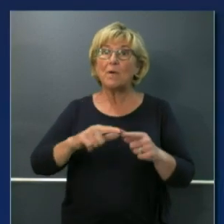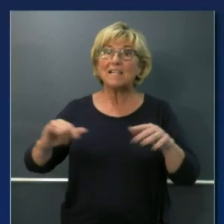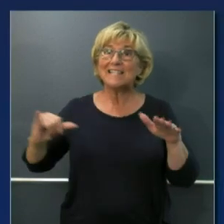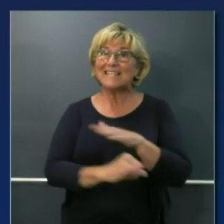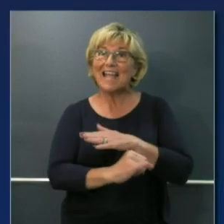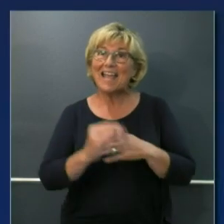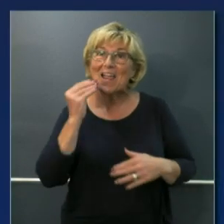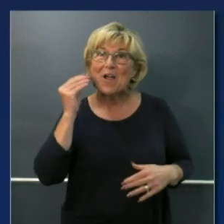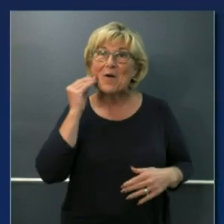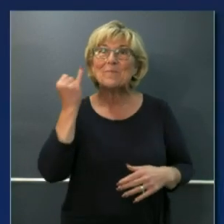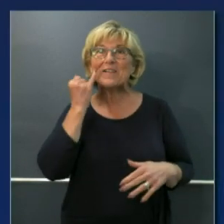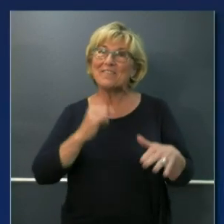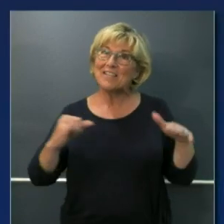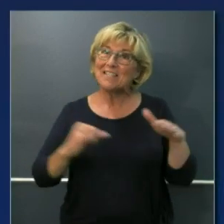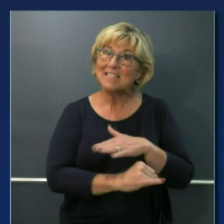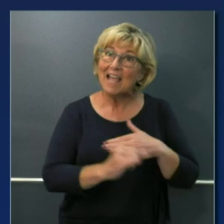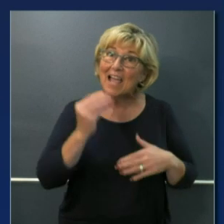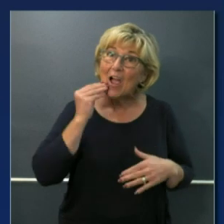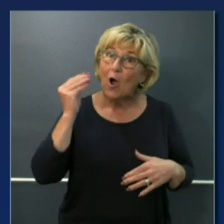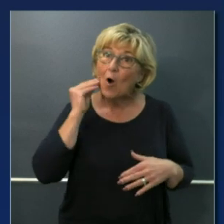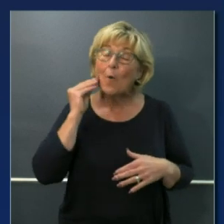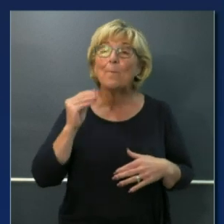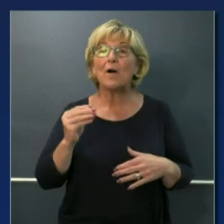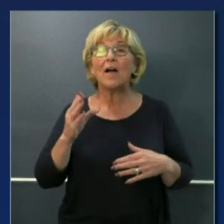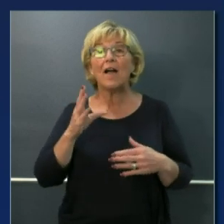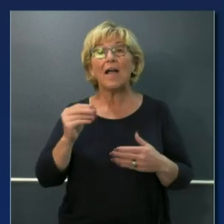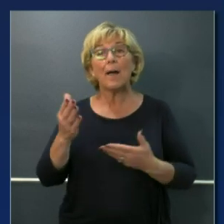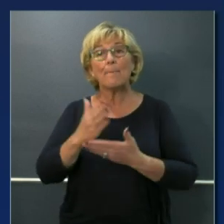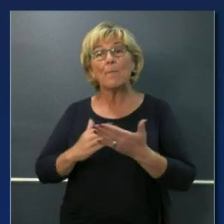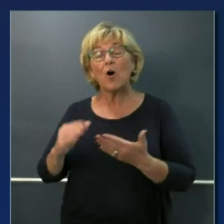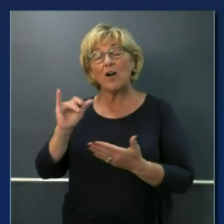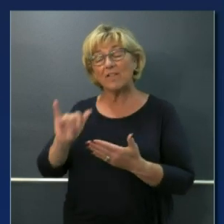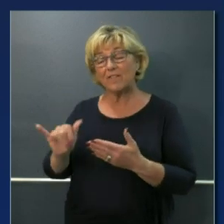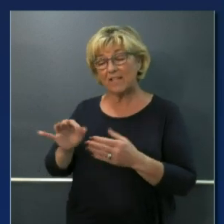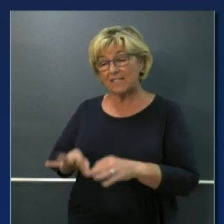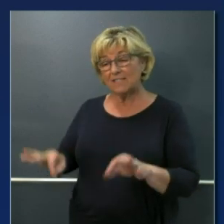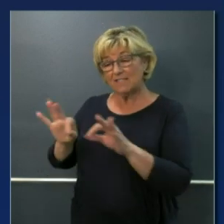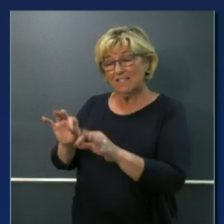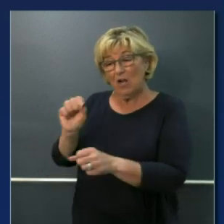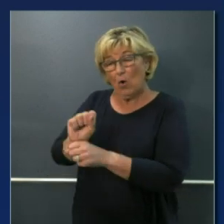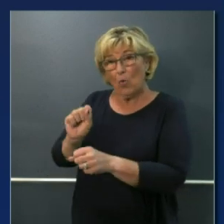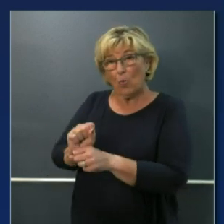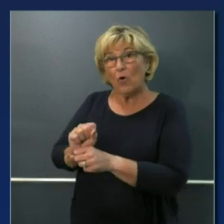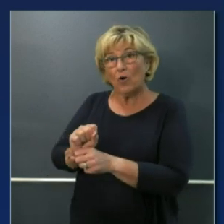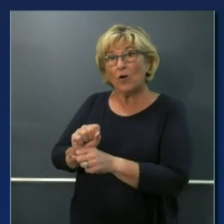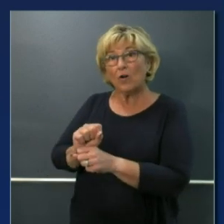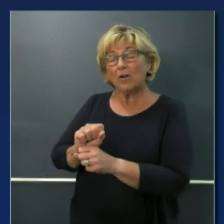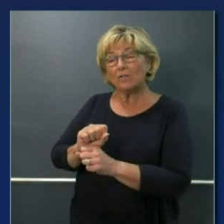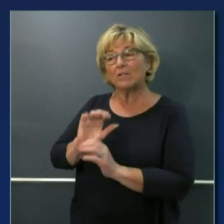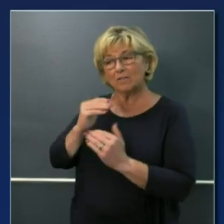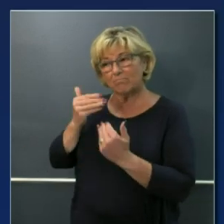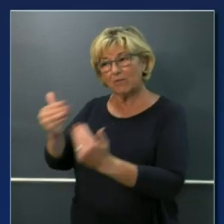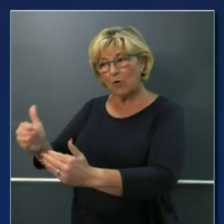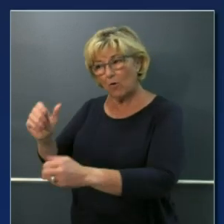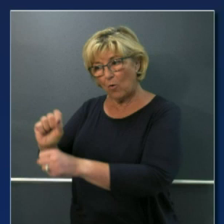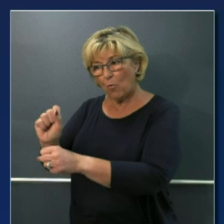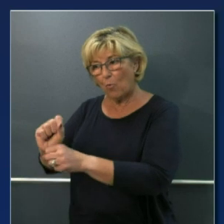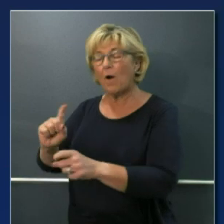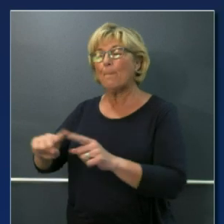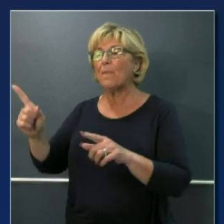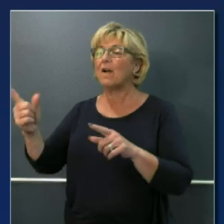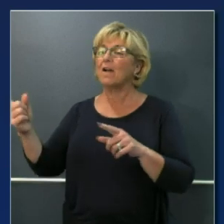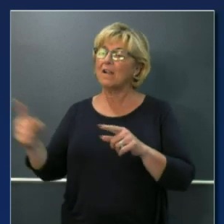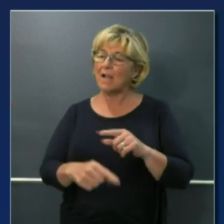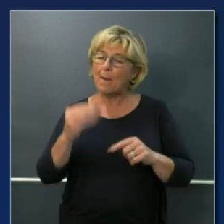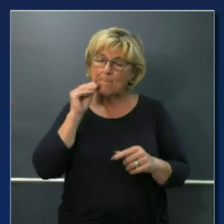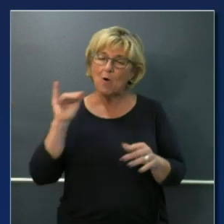home if you're staying at home. And if you're part of the essential workforce, we want you to stay home when you're not working. That is the best way to protect